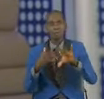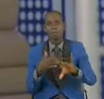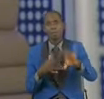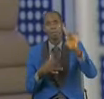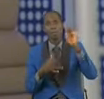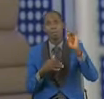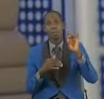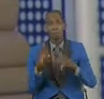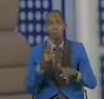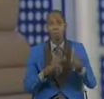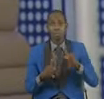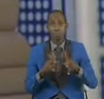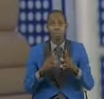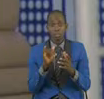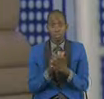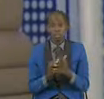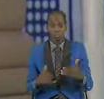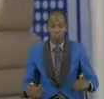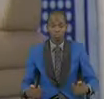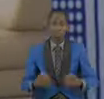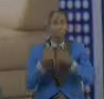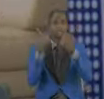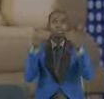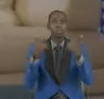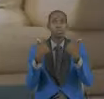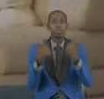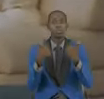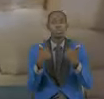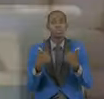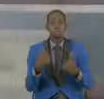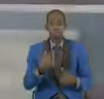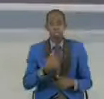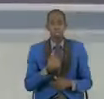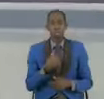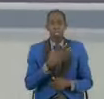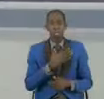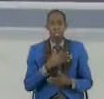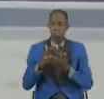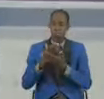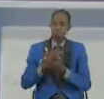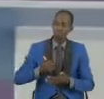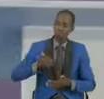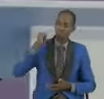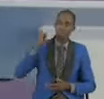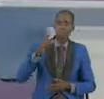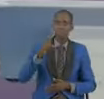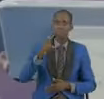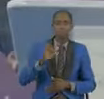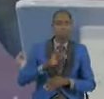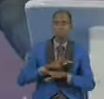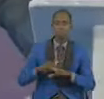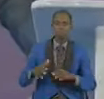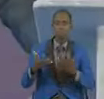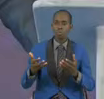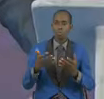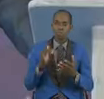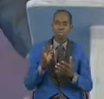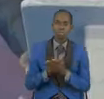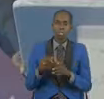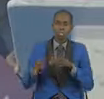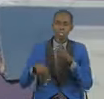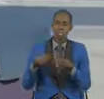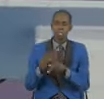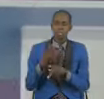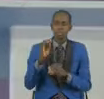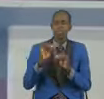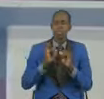to my face, have rejected, have told me they didn't want that. I could tell you stories of